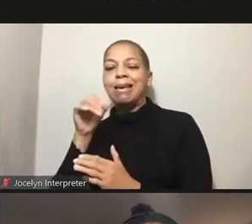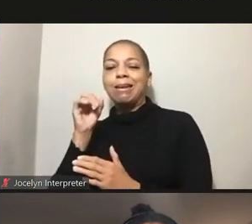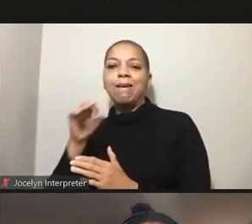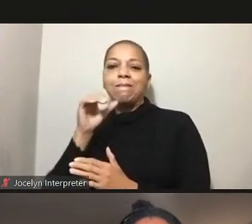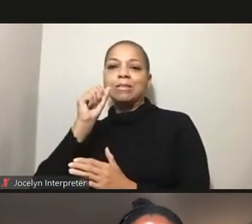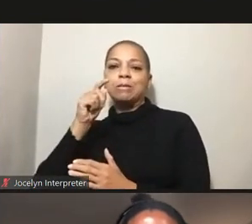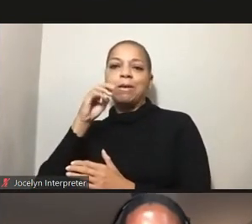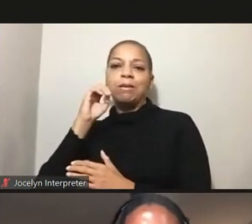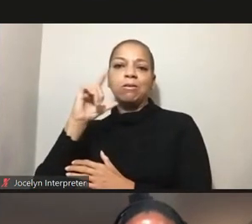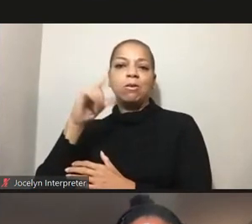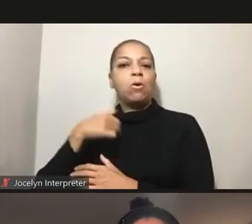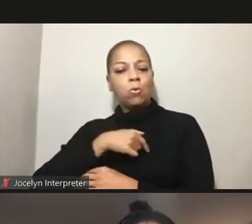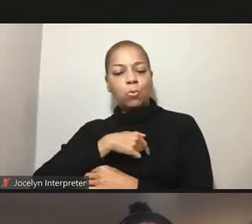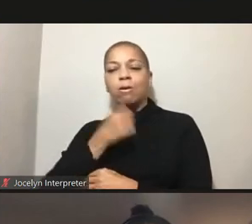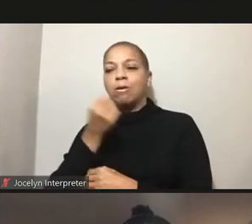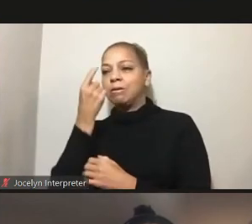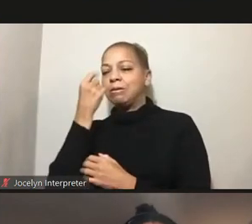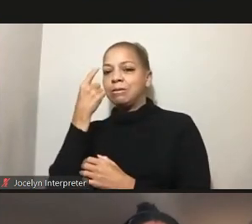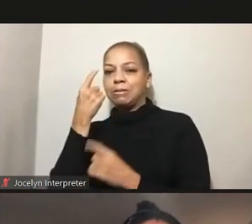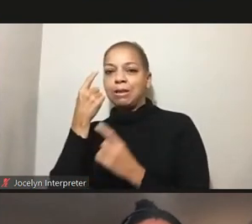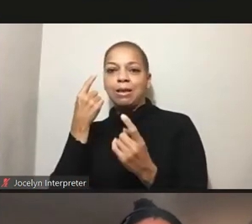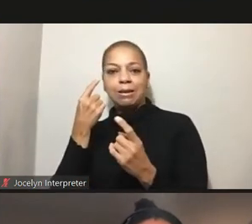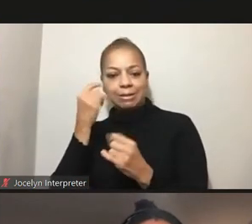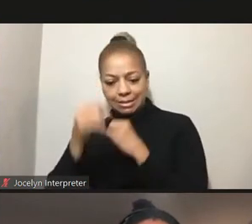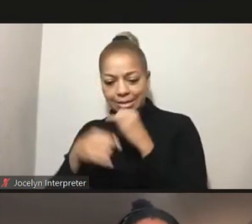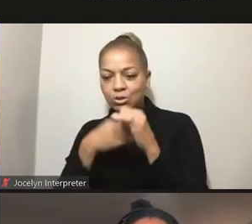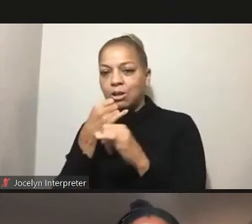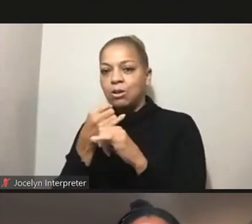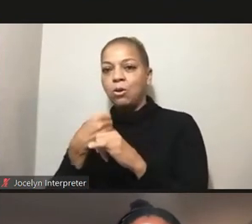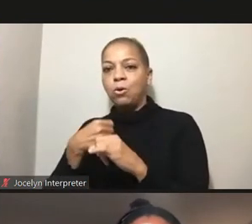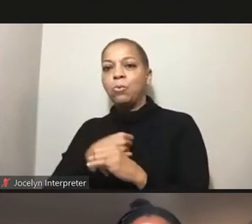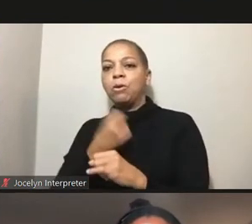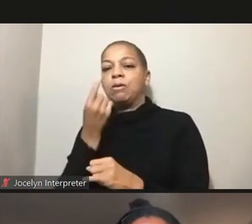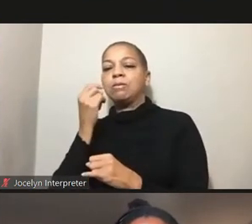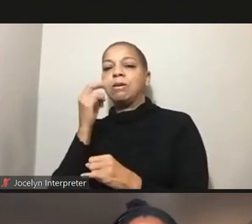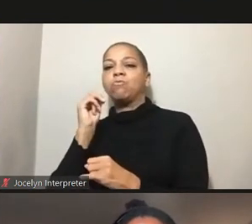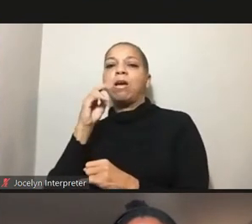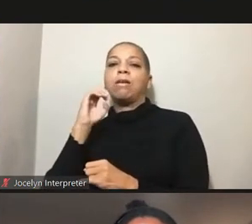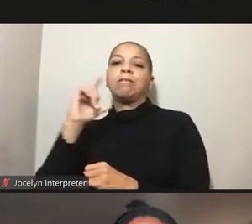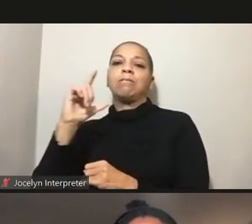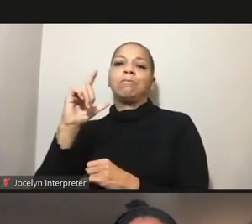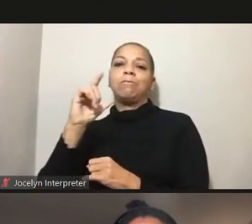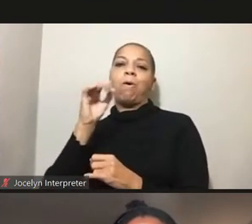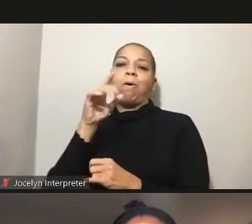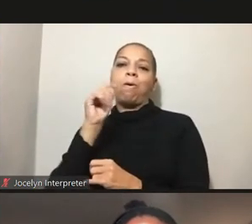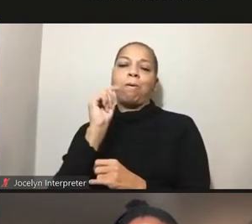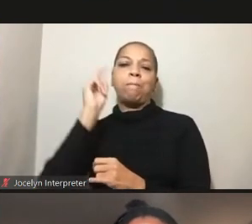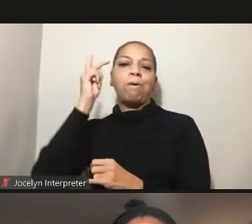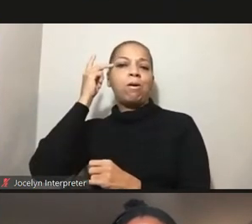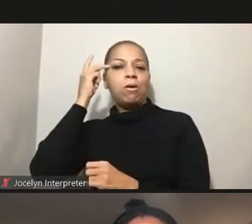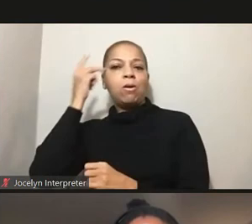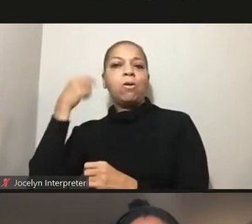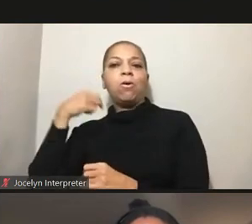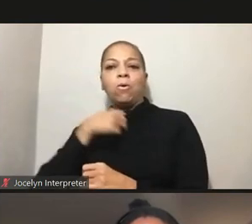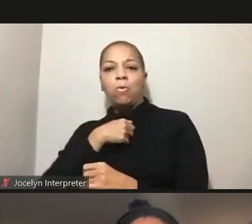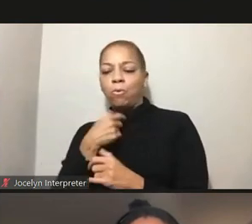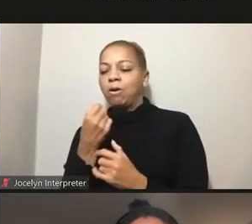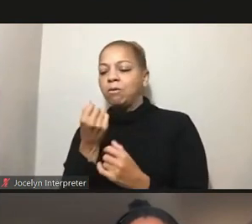the Situationist International. We all understand radical art politics. We have assimilated all that